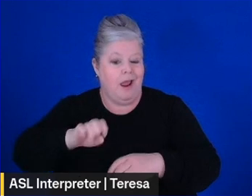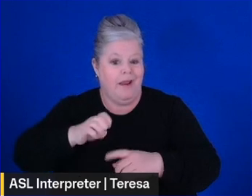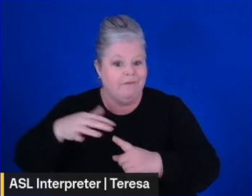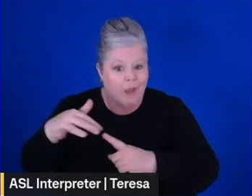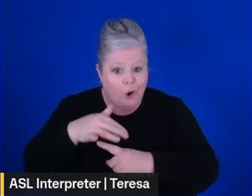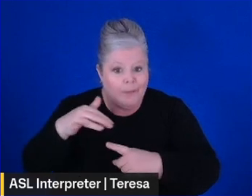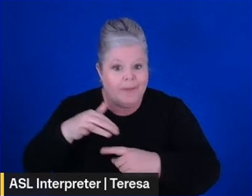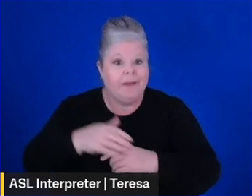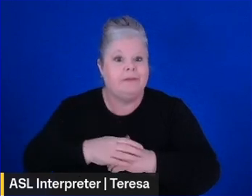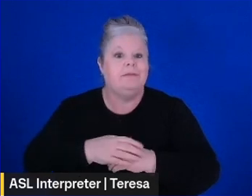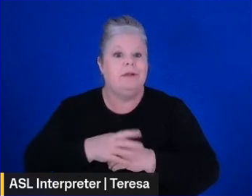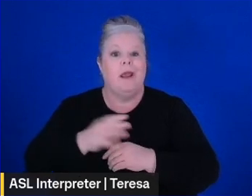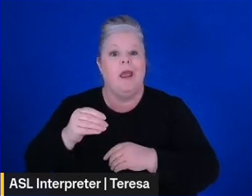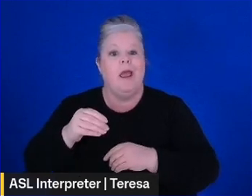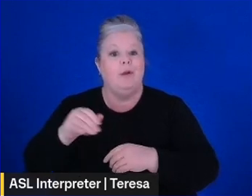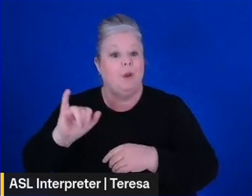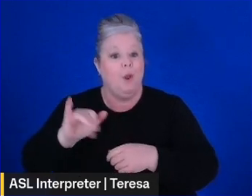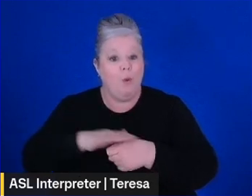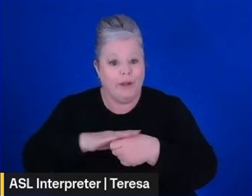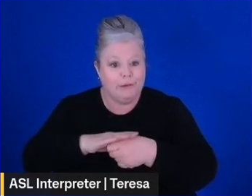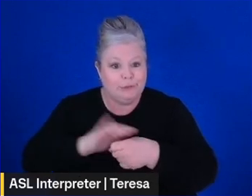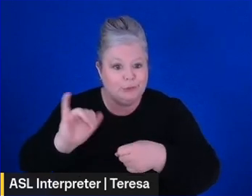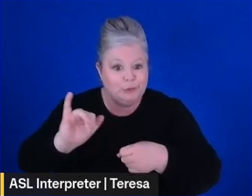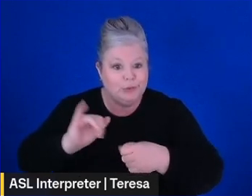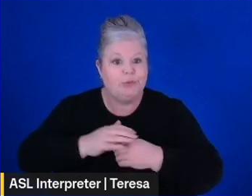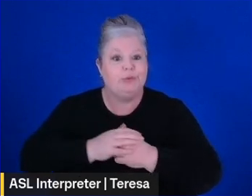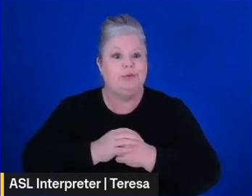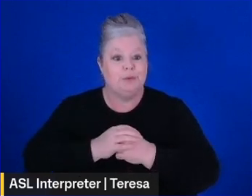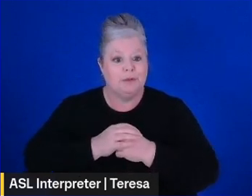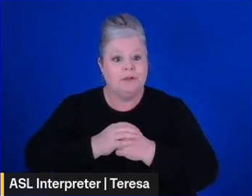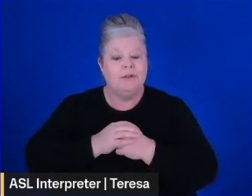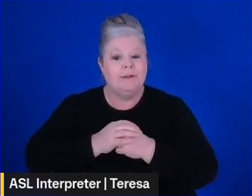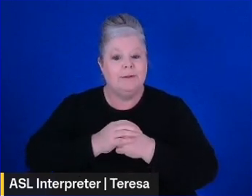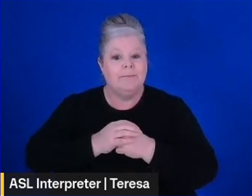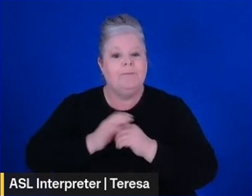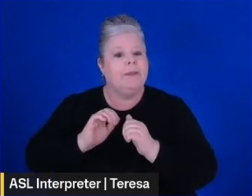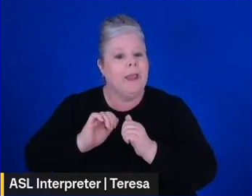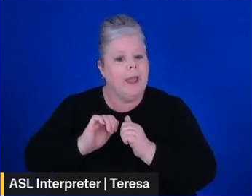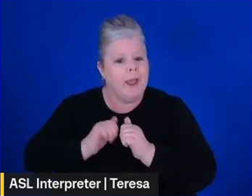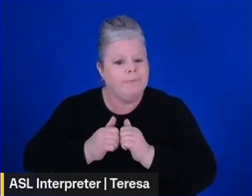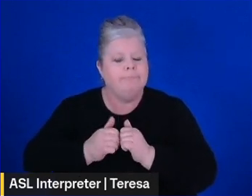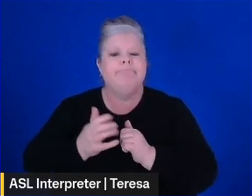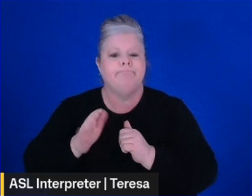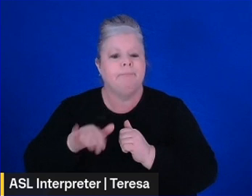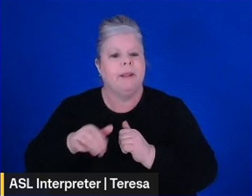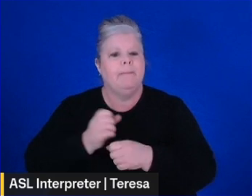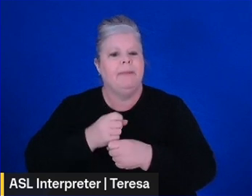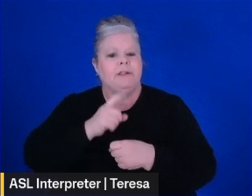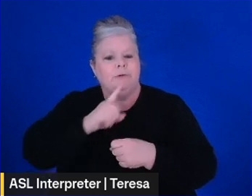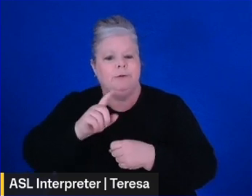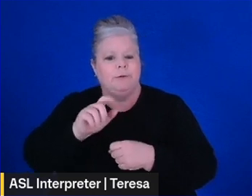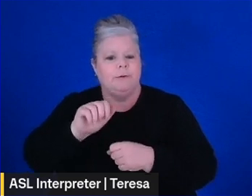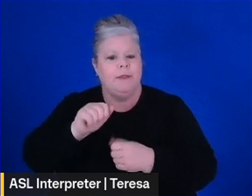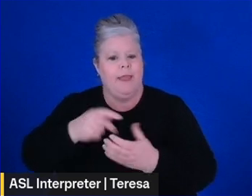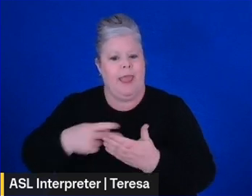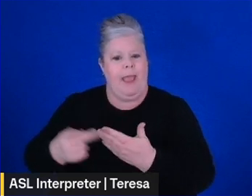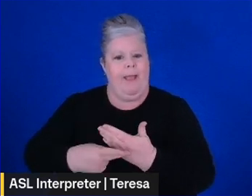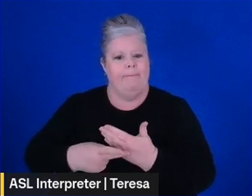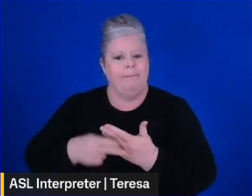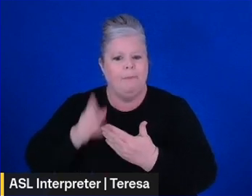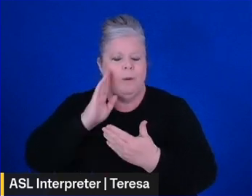location to ensure to make sure that the application will be